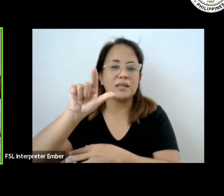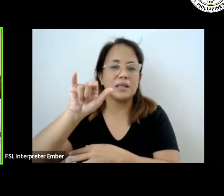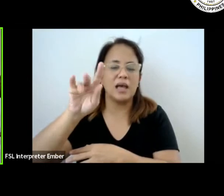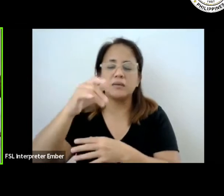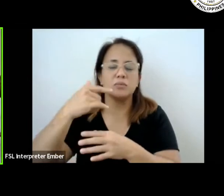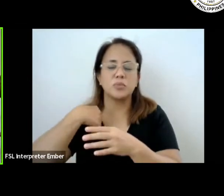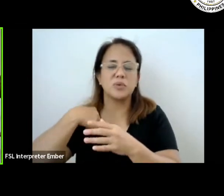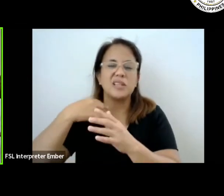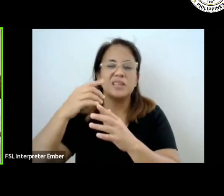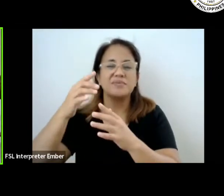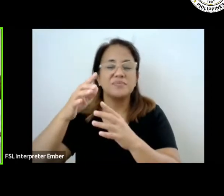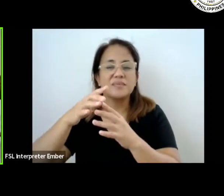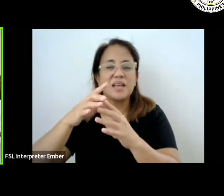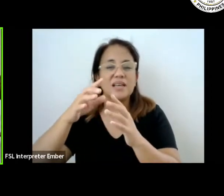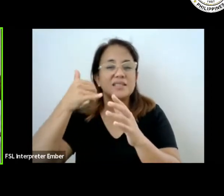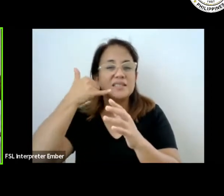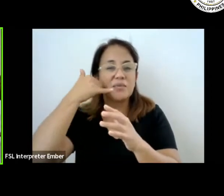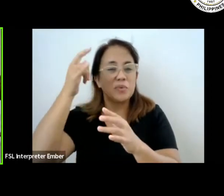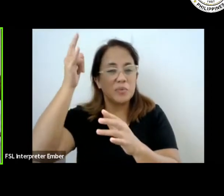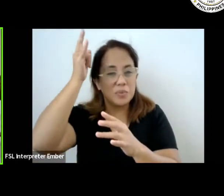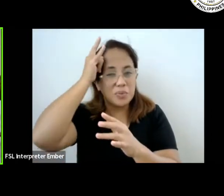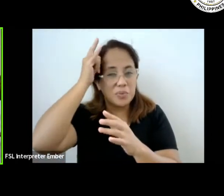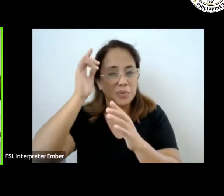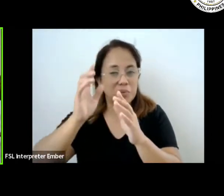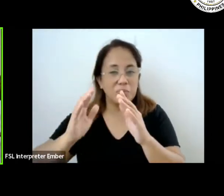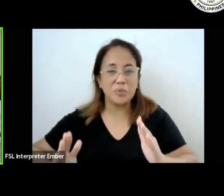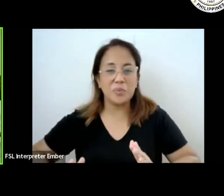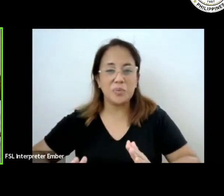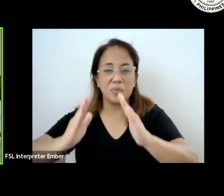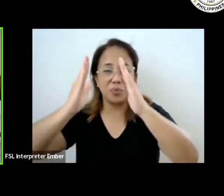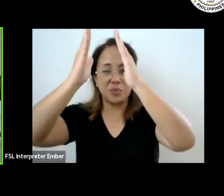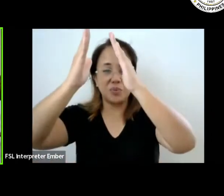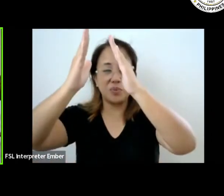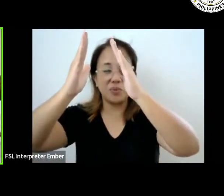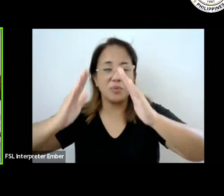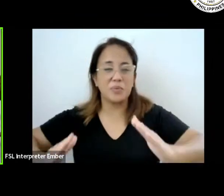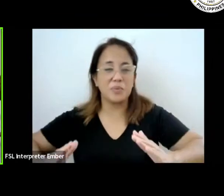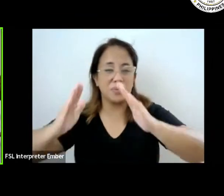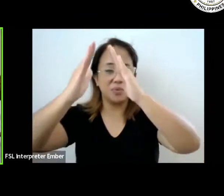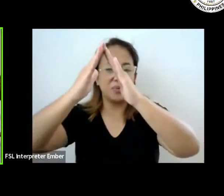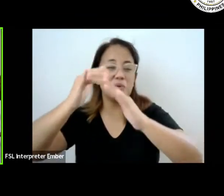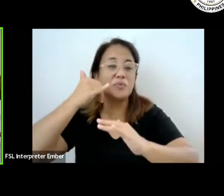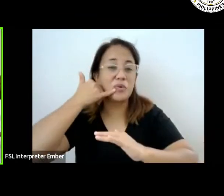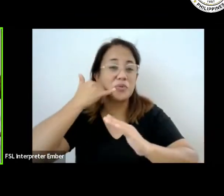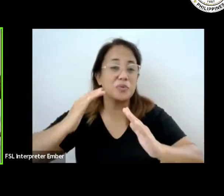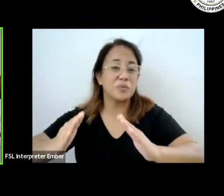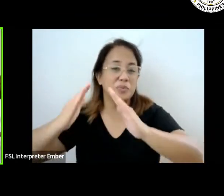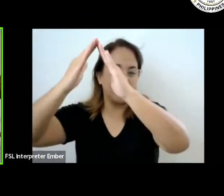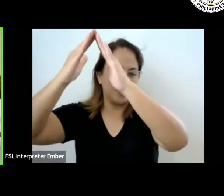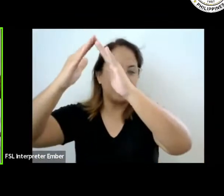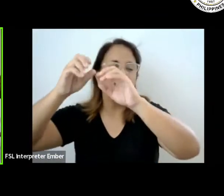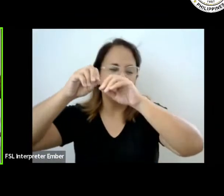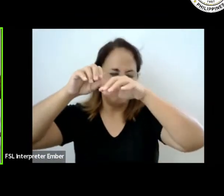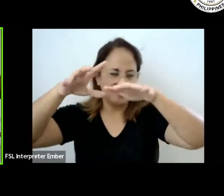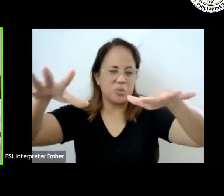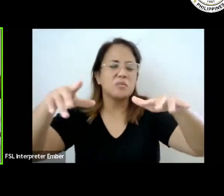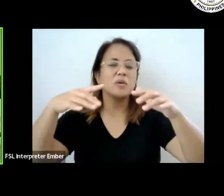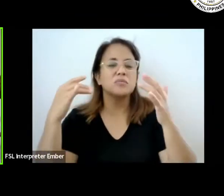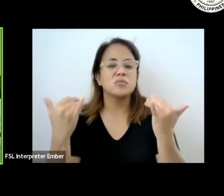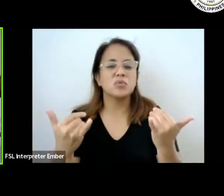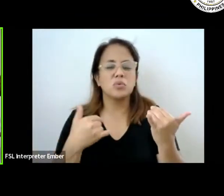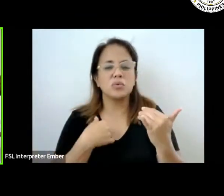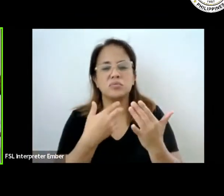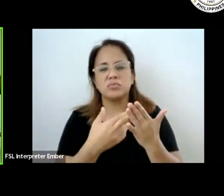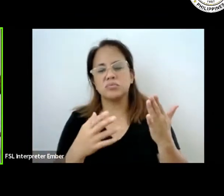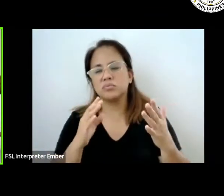that matter. That's what we call human resource investment. We are prioritizing the growth of our country's human resource through